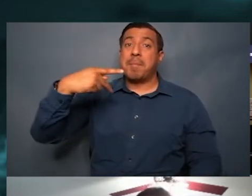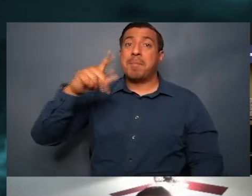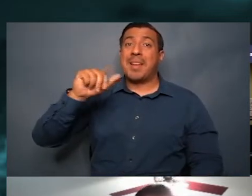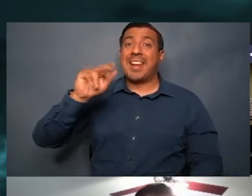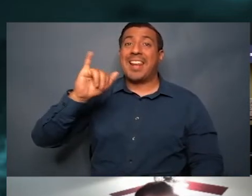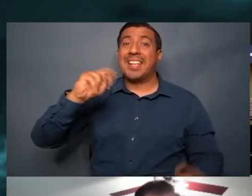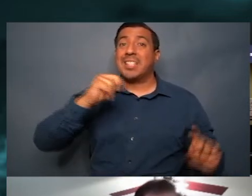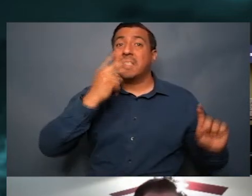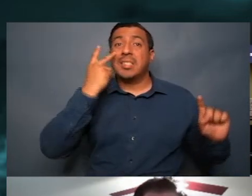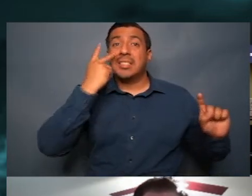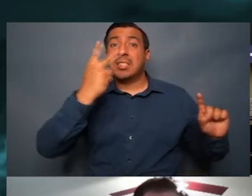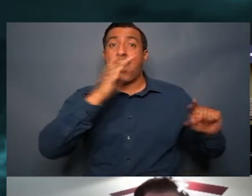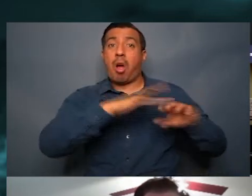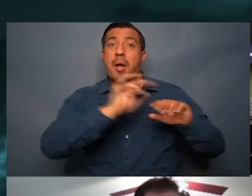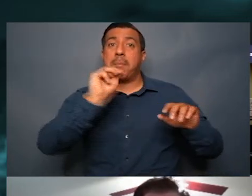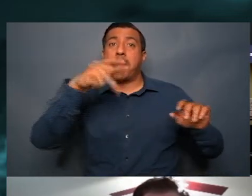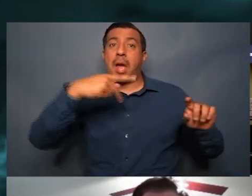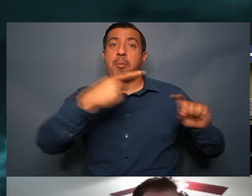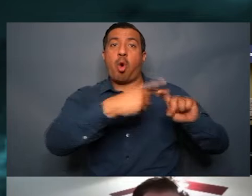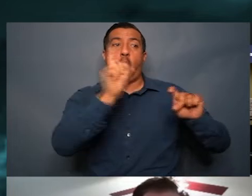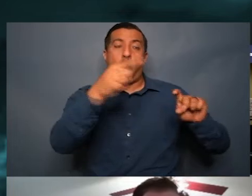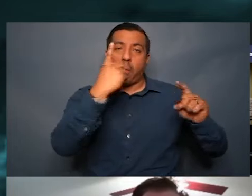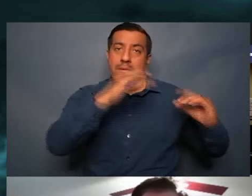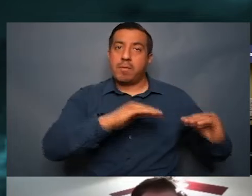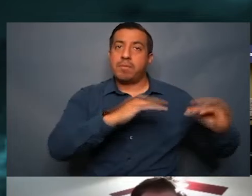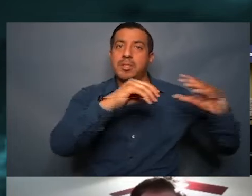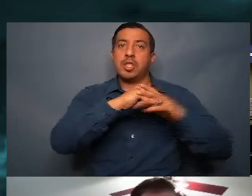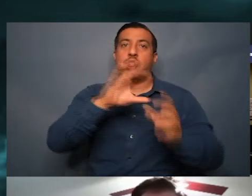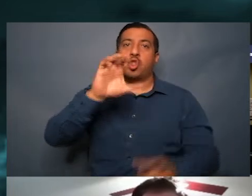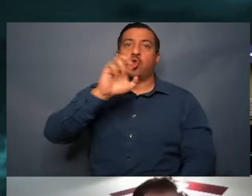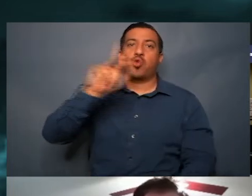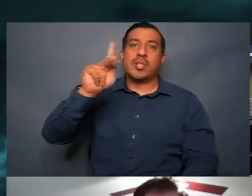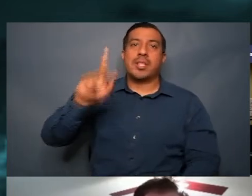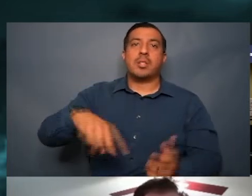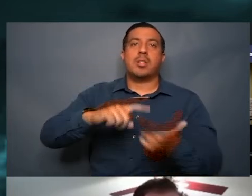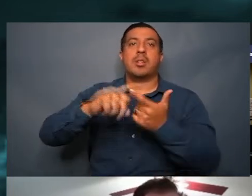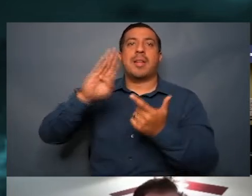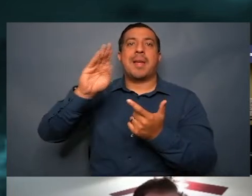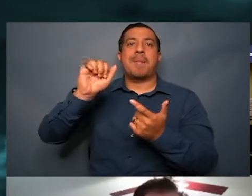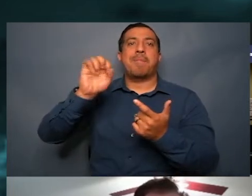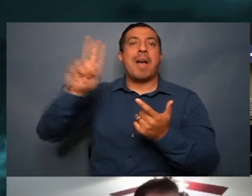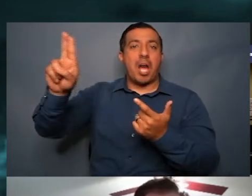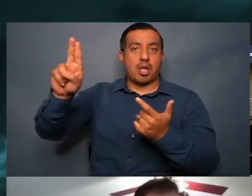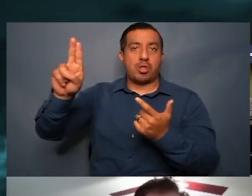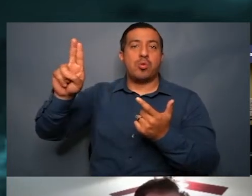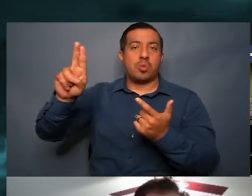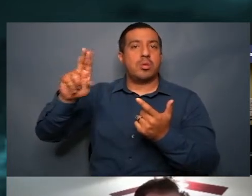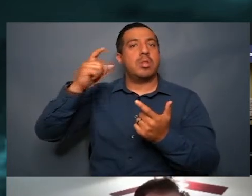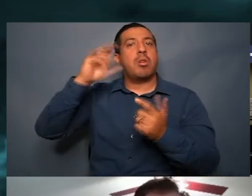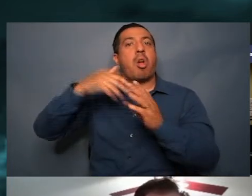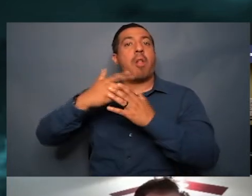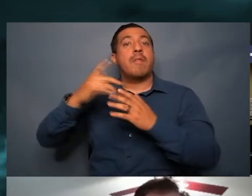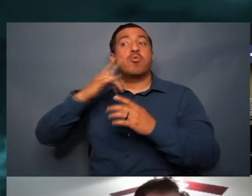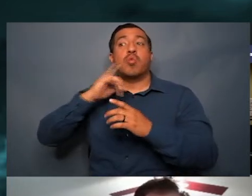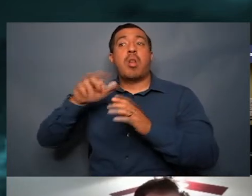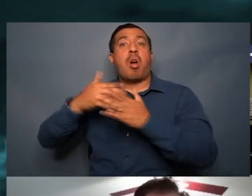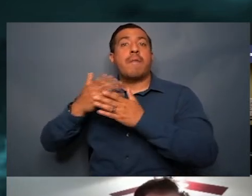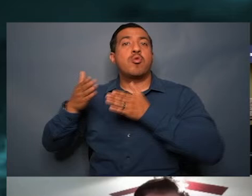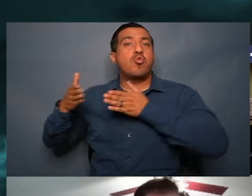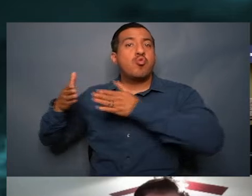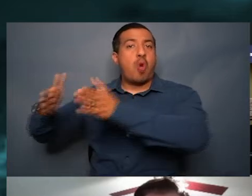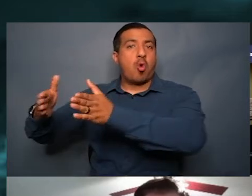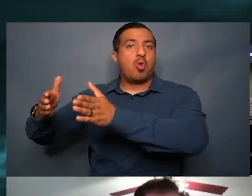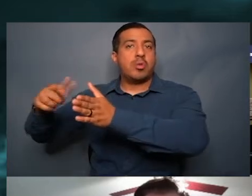only showing flooding from the creeks and bayous. A lot of our structure flooding that happens here comes from our roadway systems. Our roadways